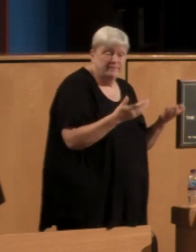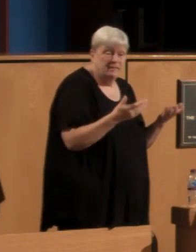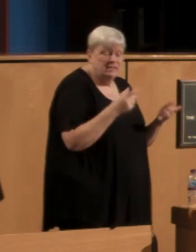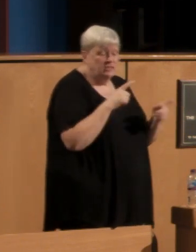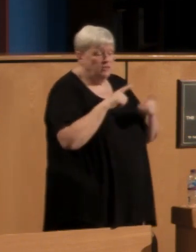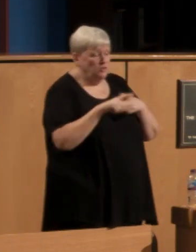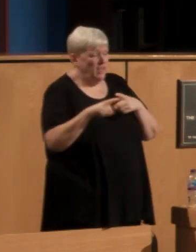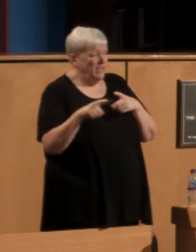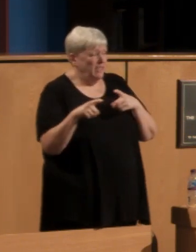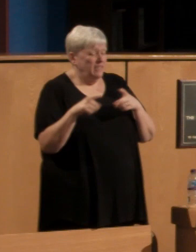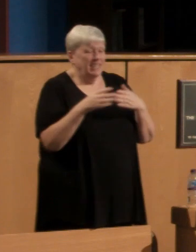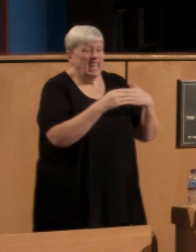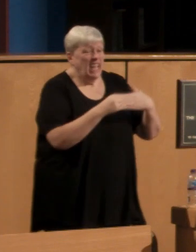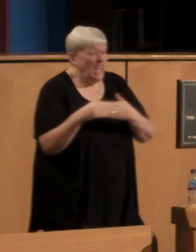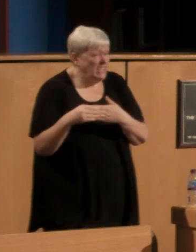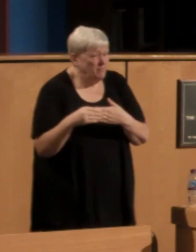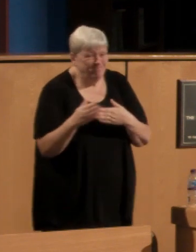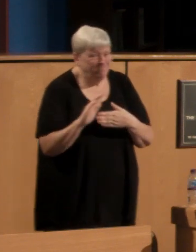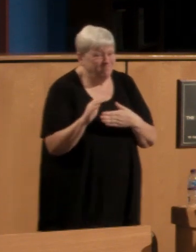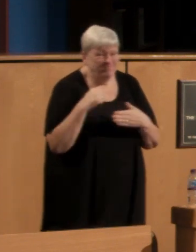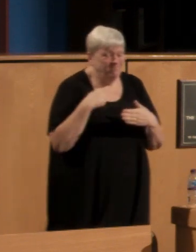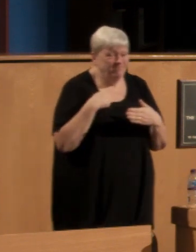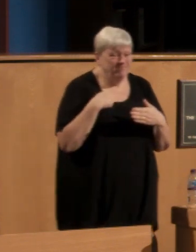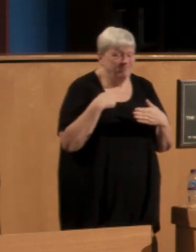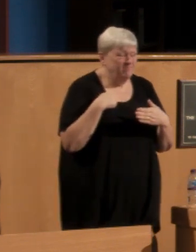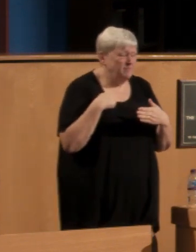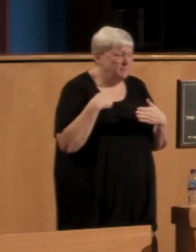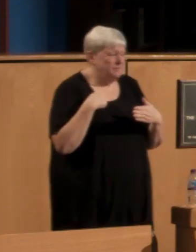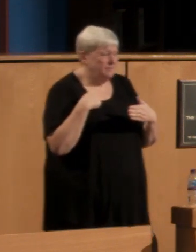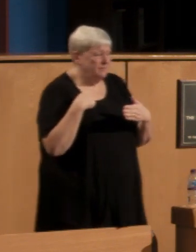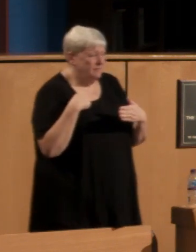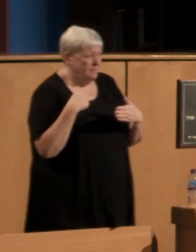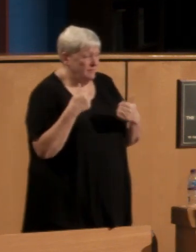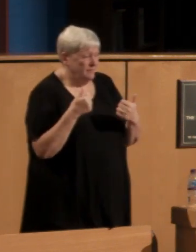of guide them through a theme.